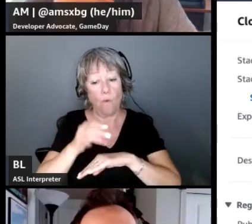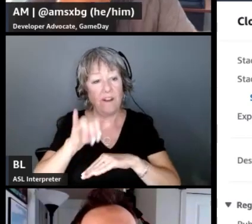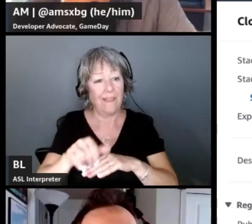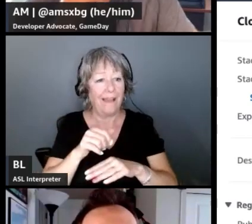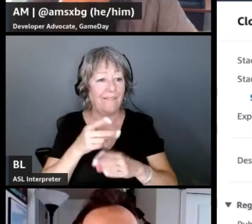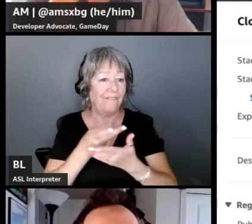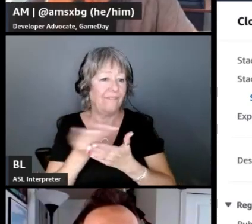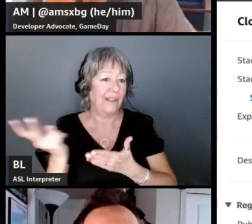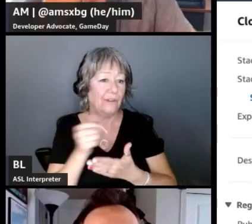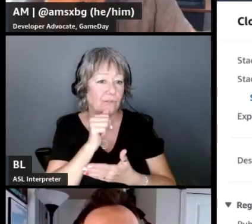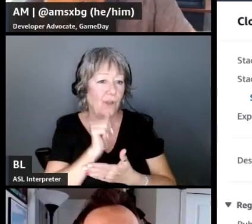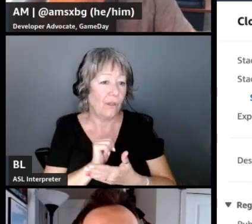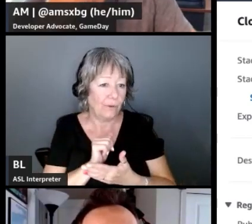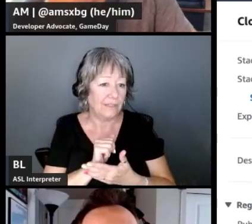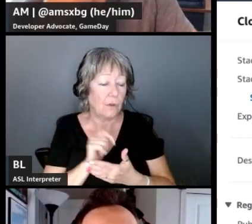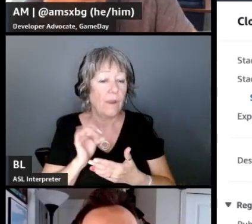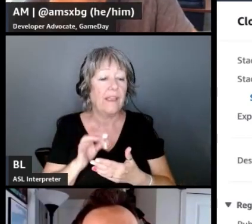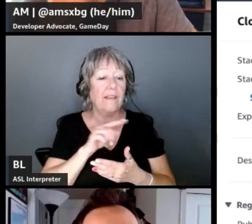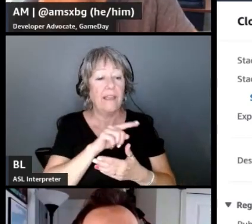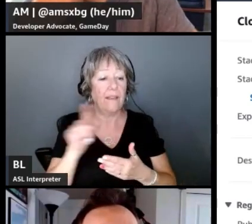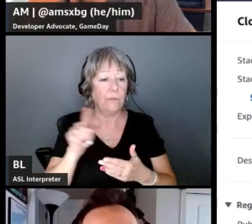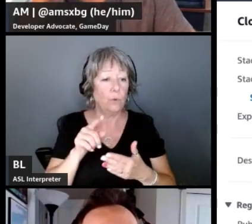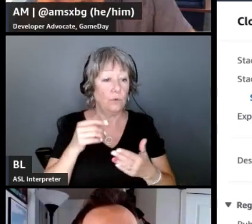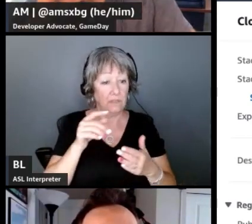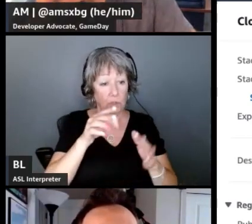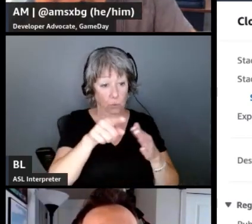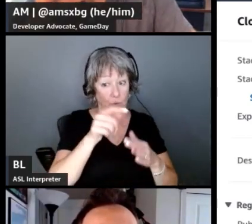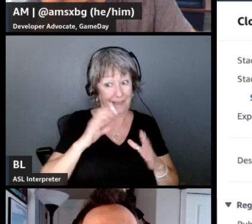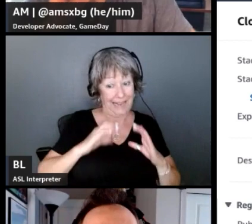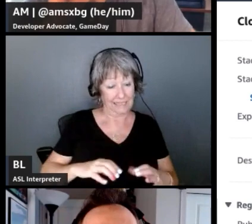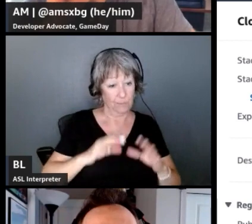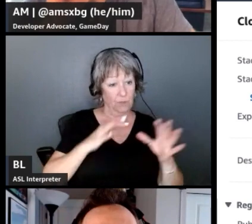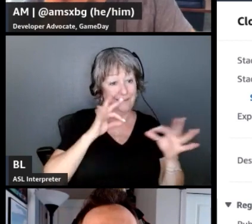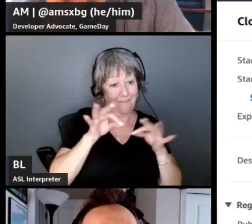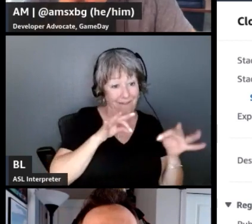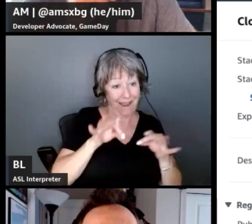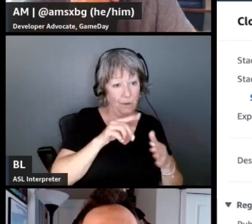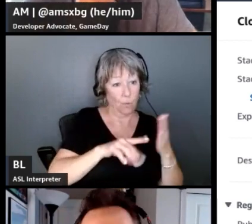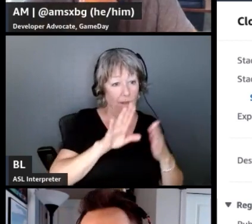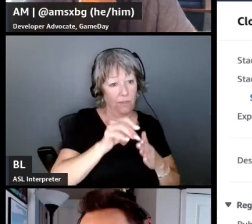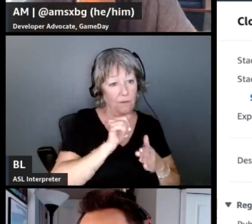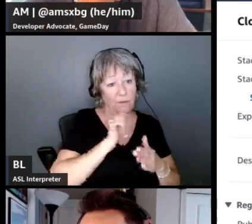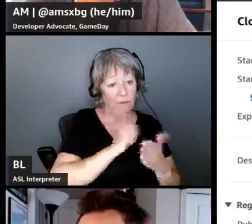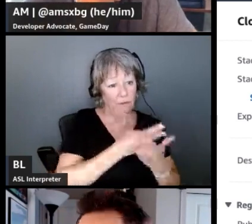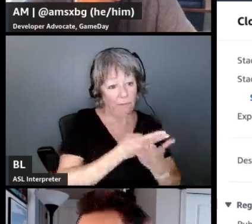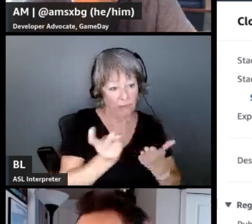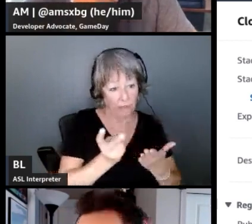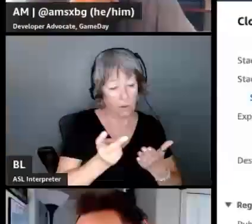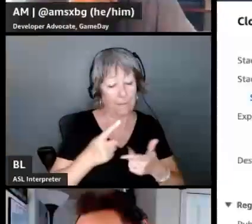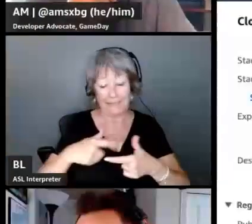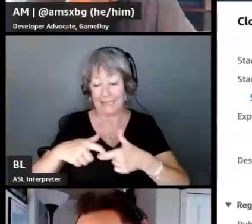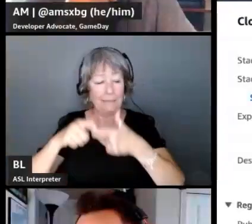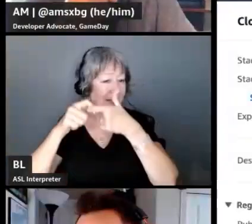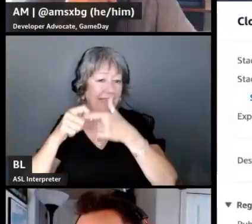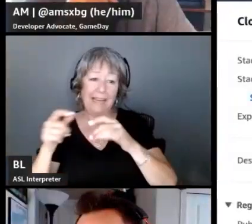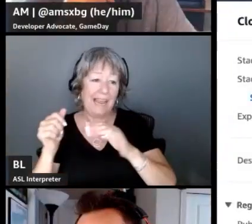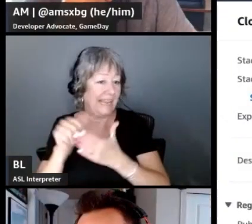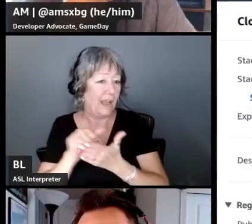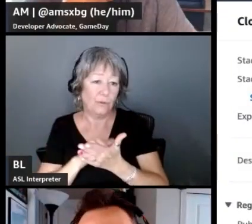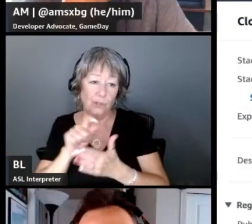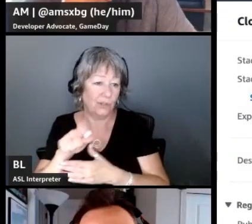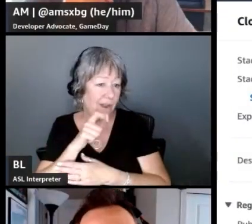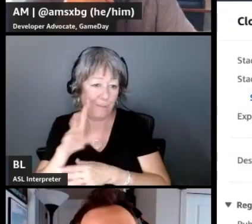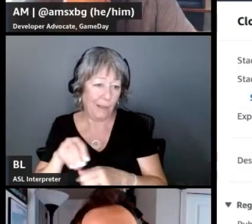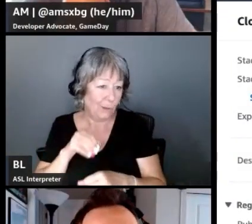When you as a customer defining your failure tolerance, suspended account should not be one of those reasons. At least that's what